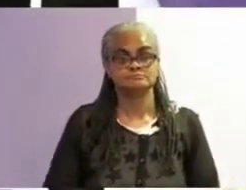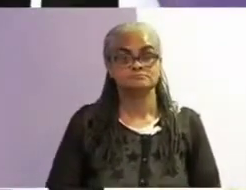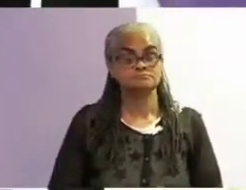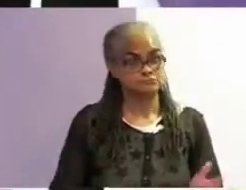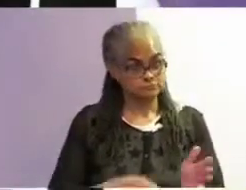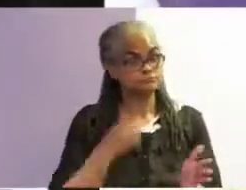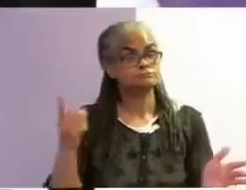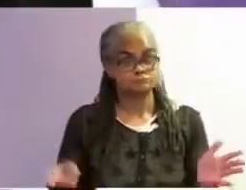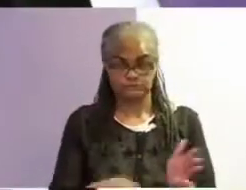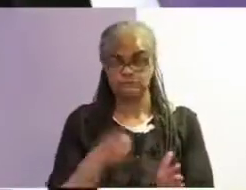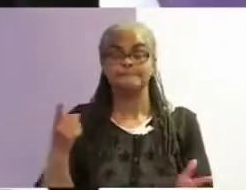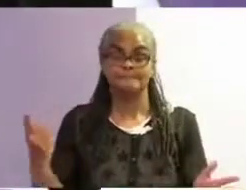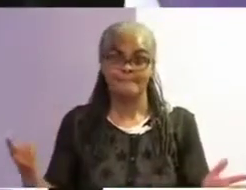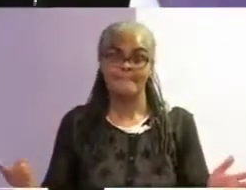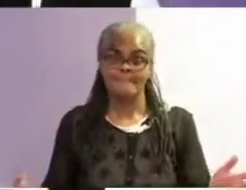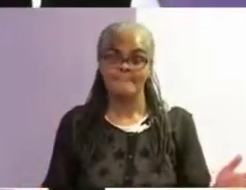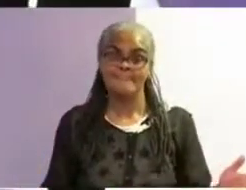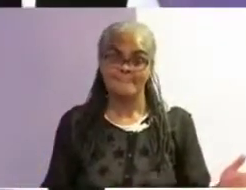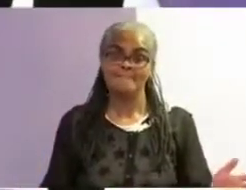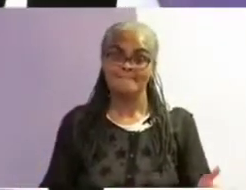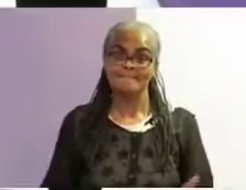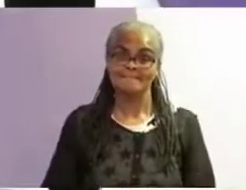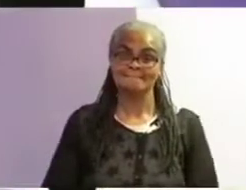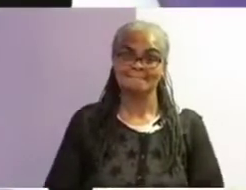Sometimes we have folk